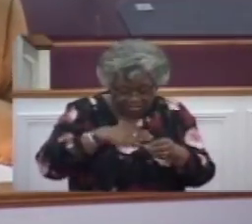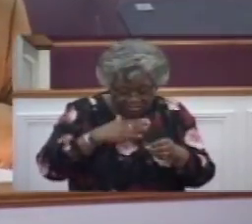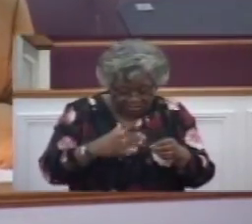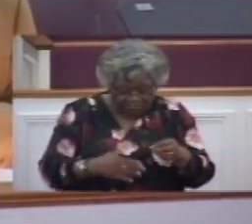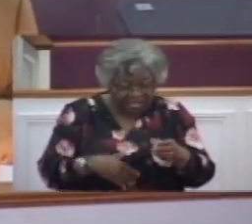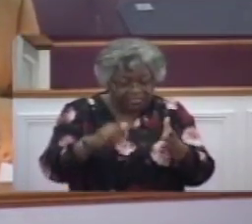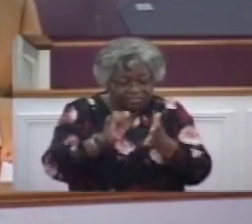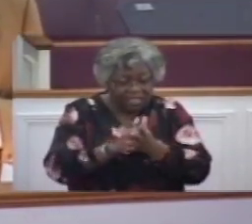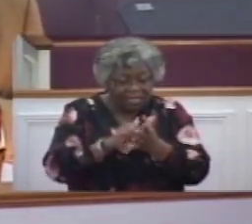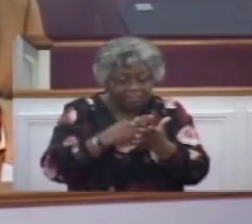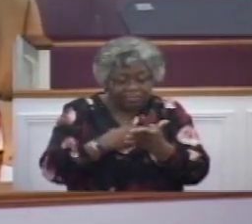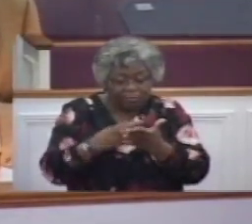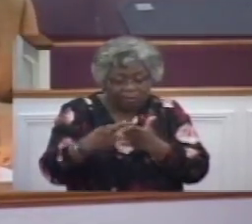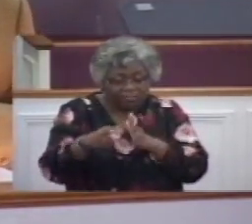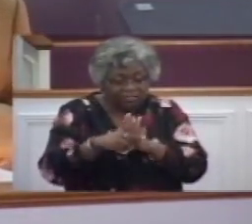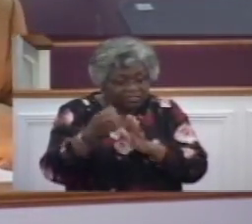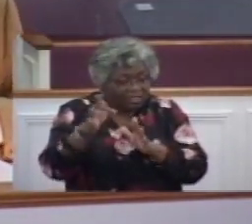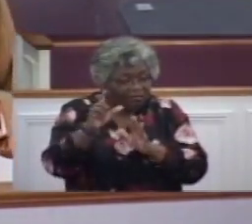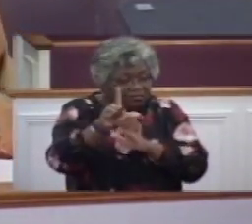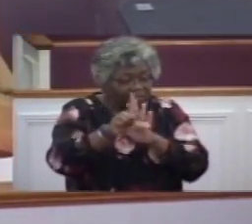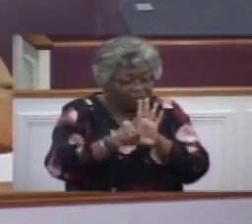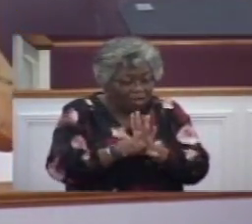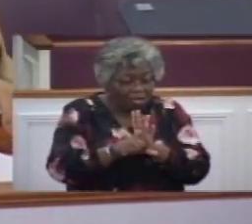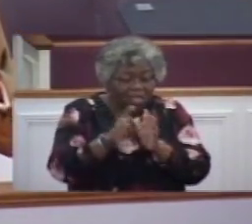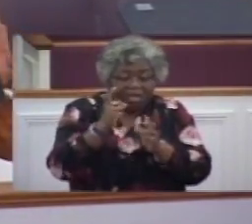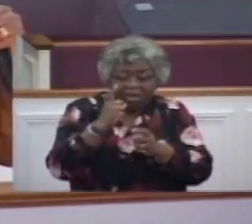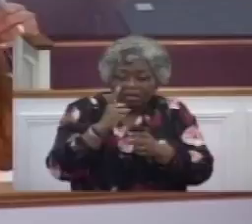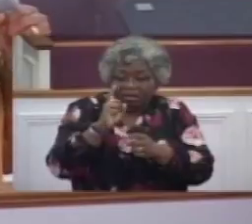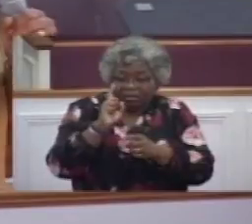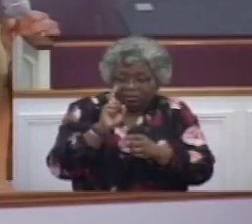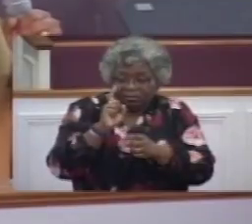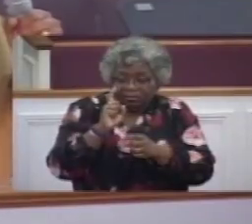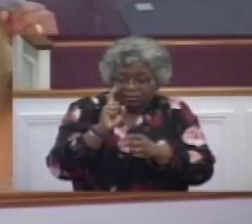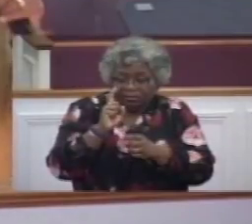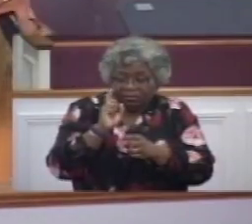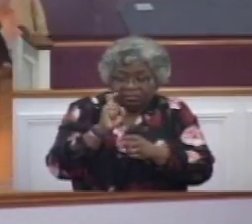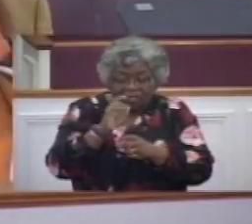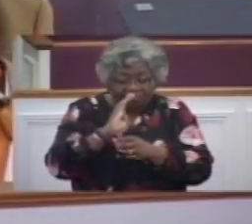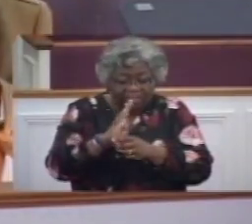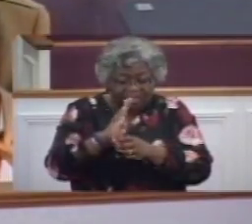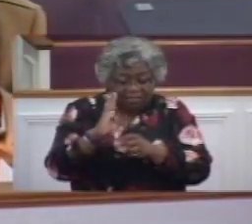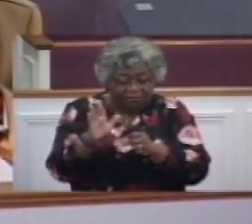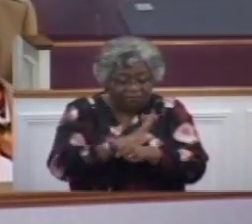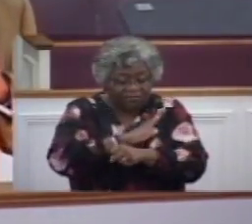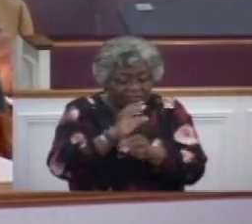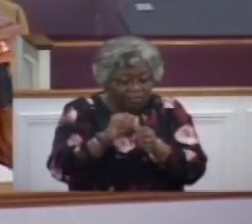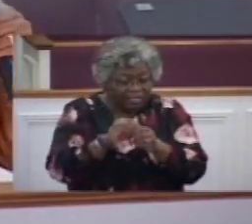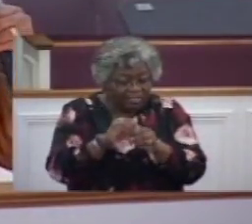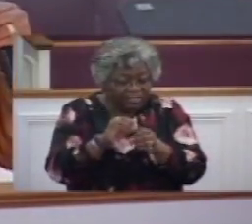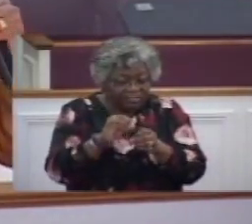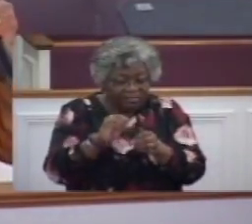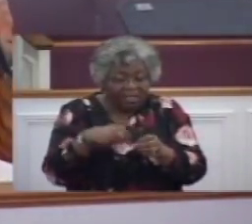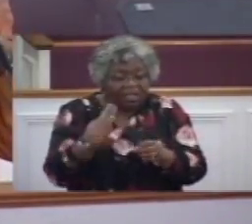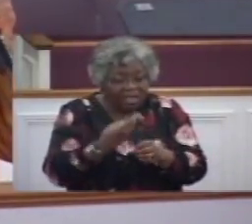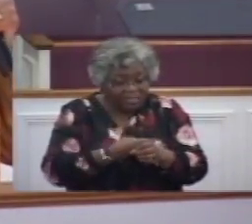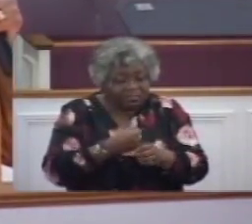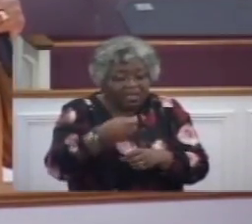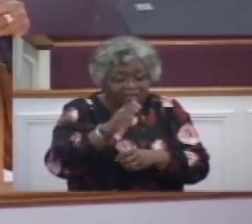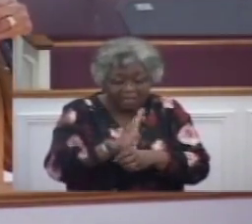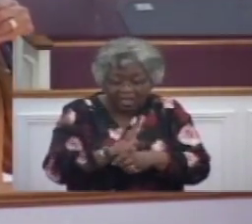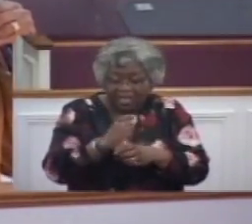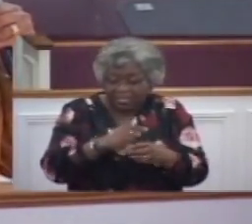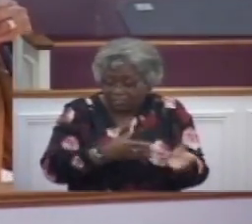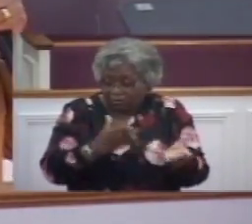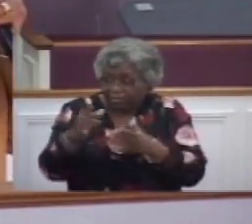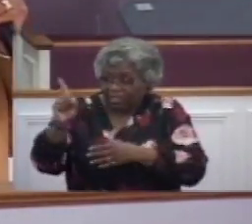the righteousness of the law could be fulfilled in us. God had to bring